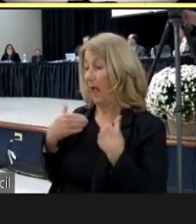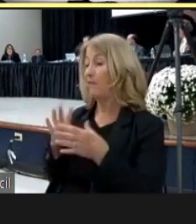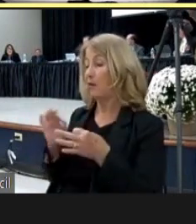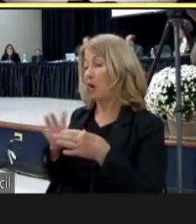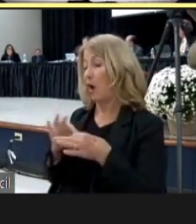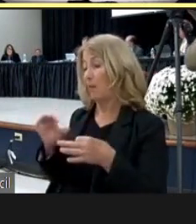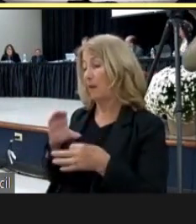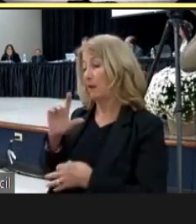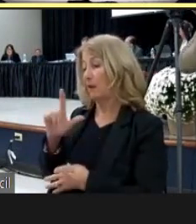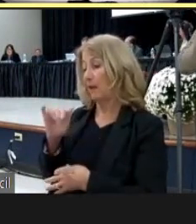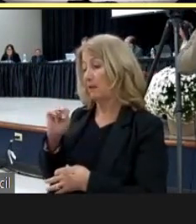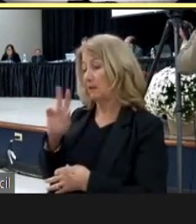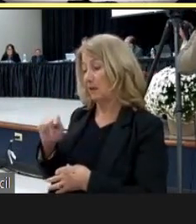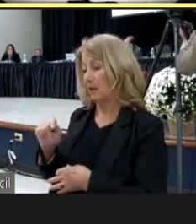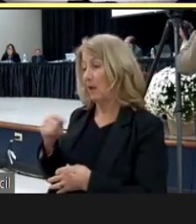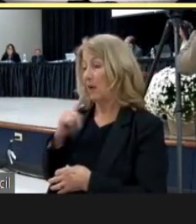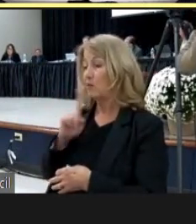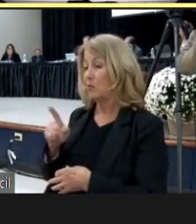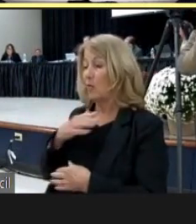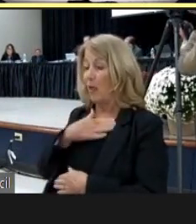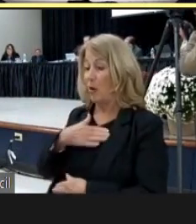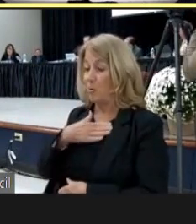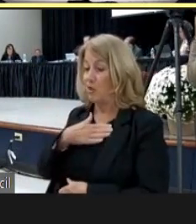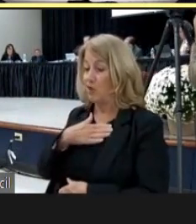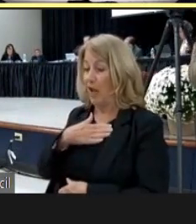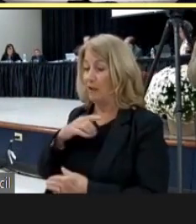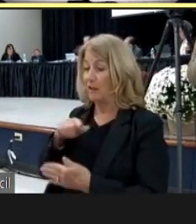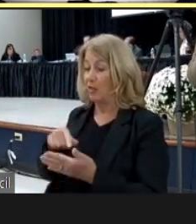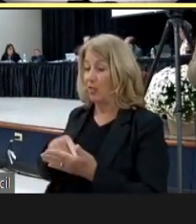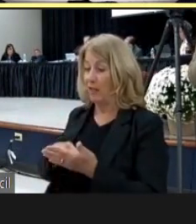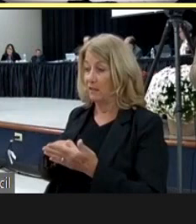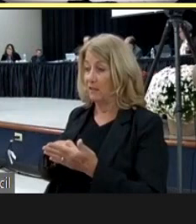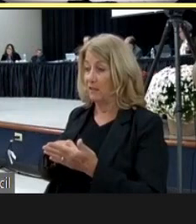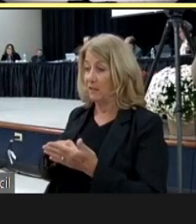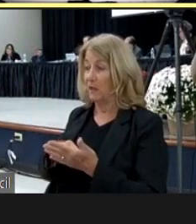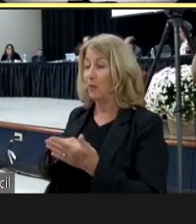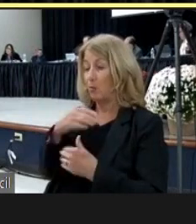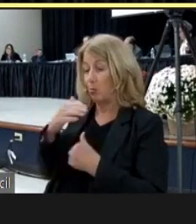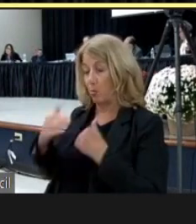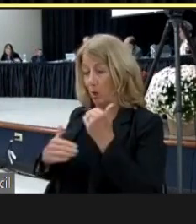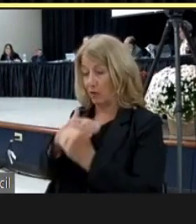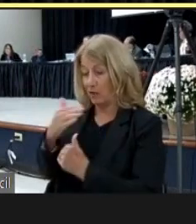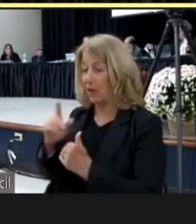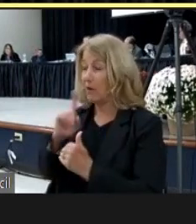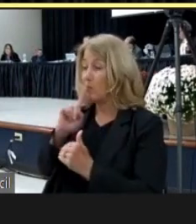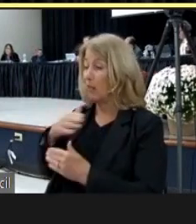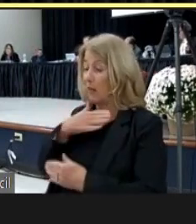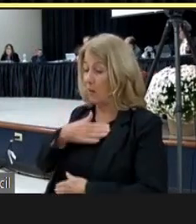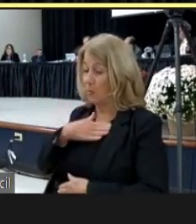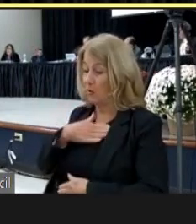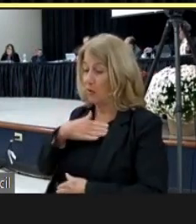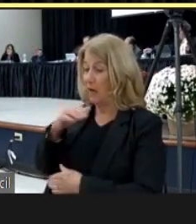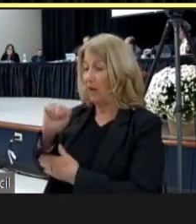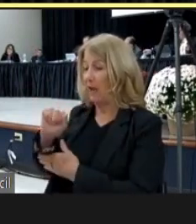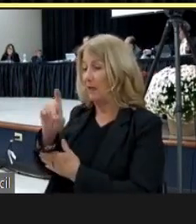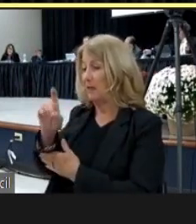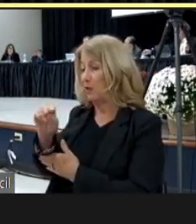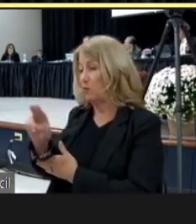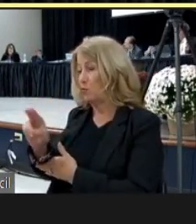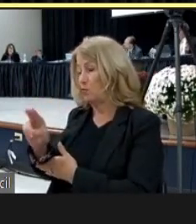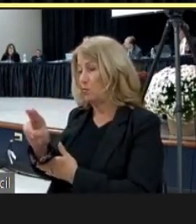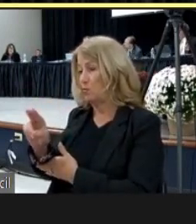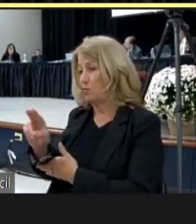Clint. I truly appreciate this process, and I really appreciate the